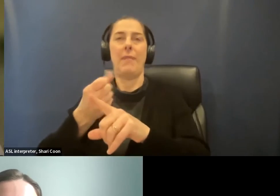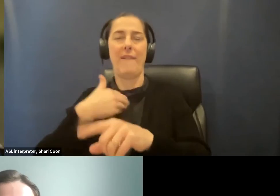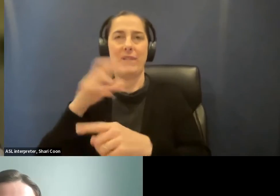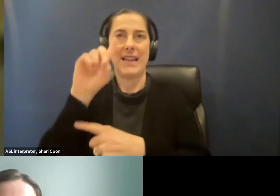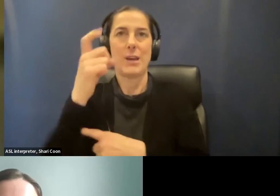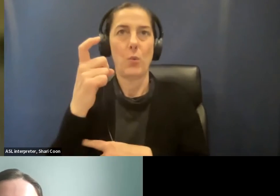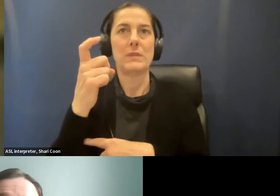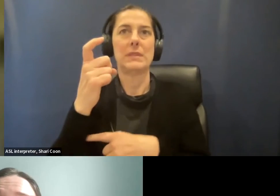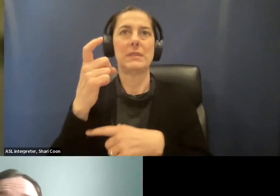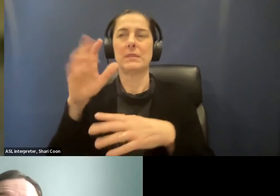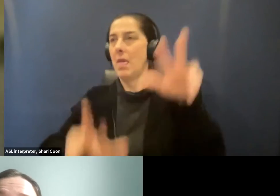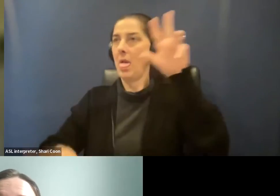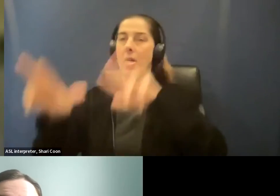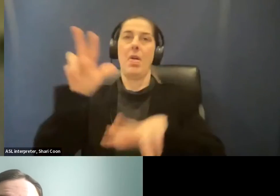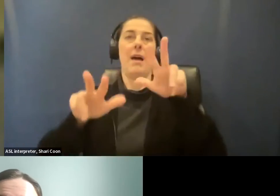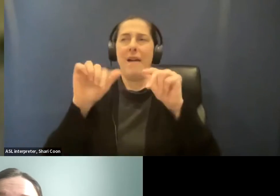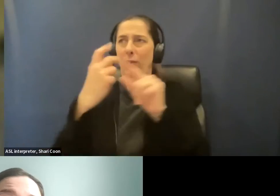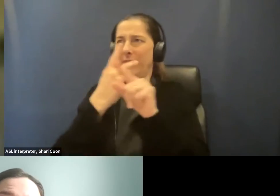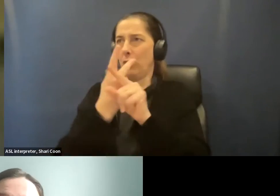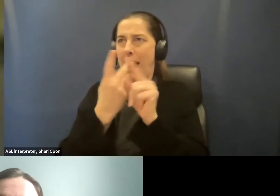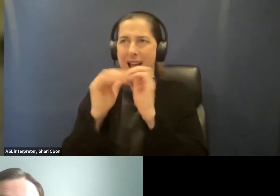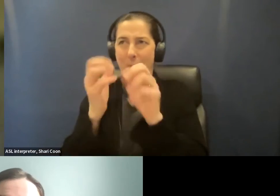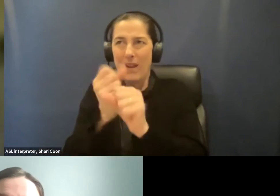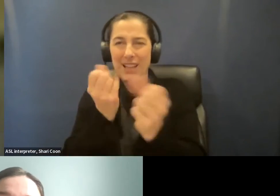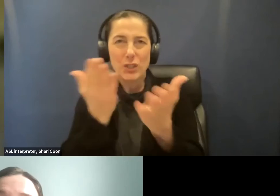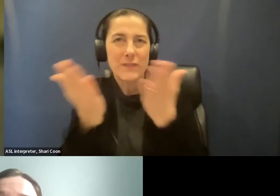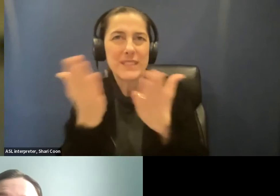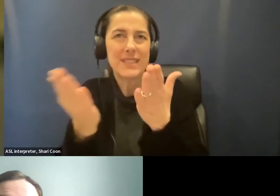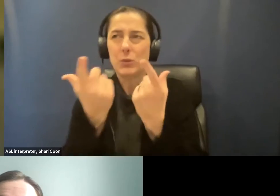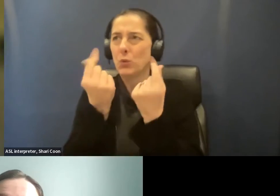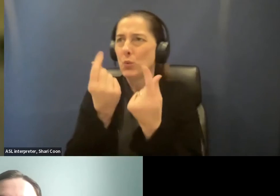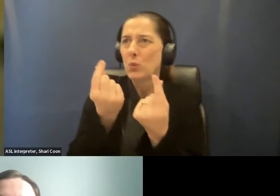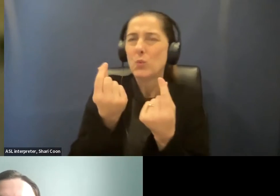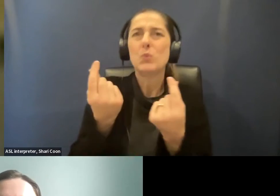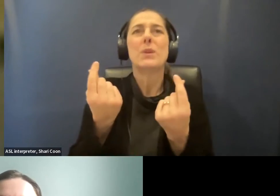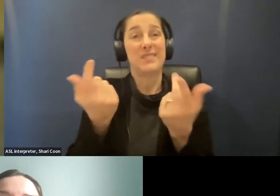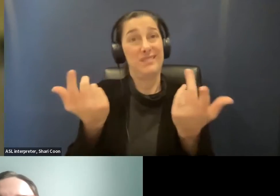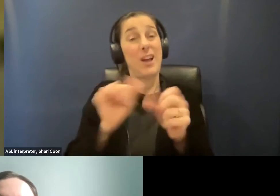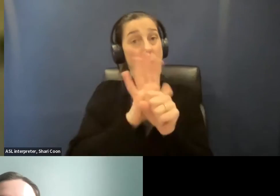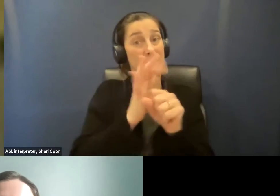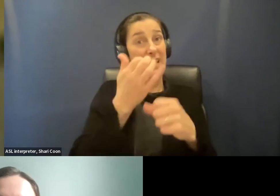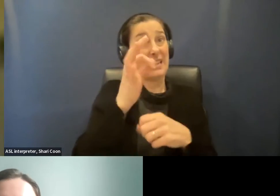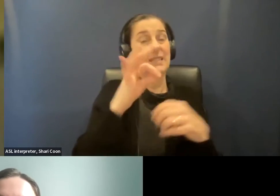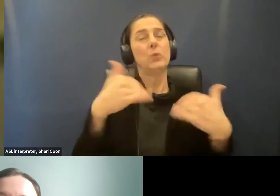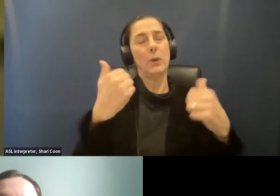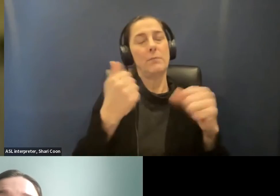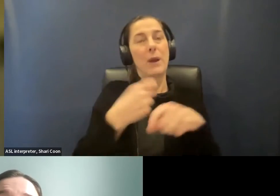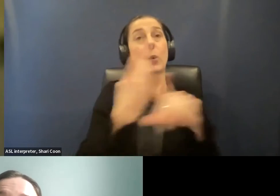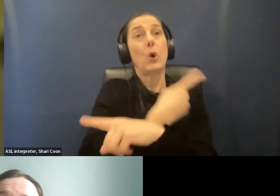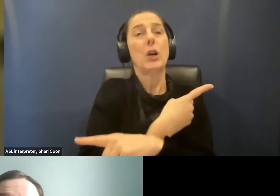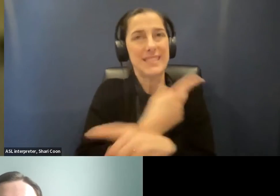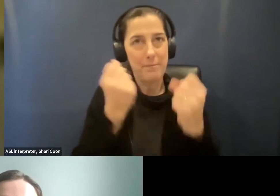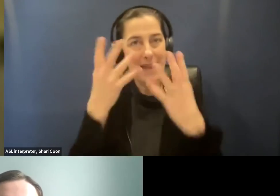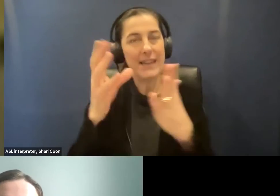to being diagnosed for the first time or just accessing accommodations. And so I'm just wondering, you know, how